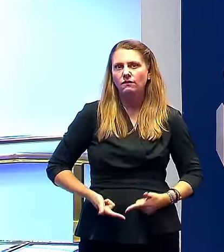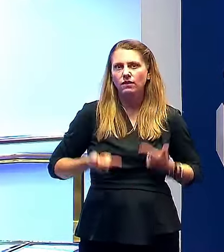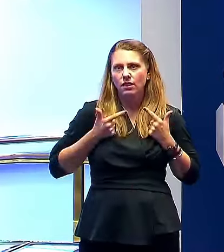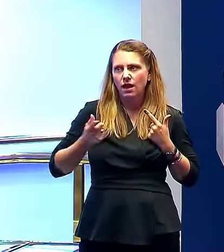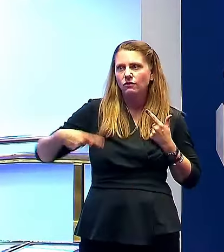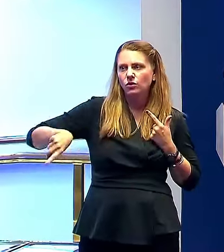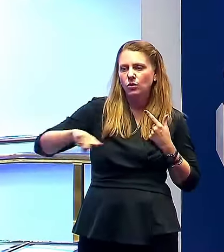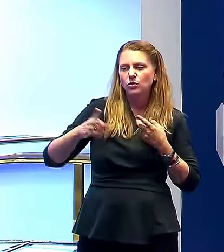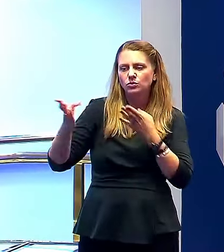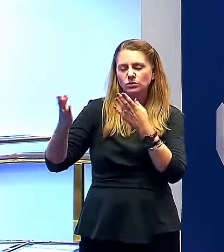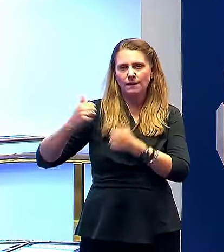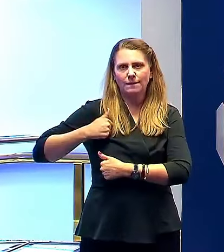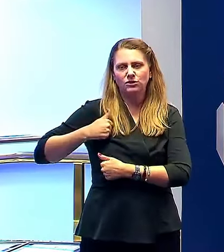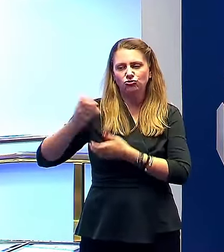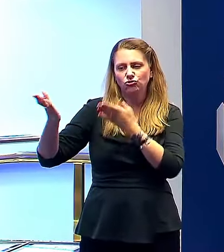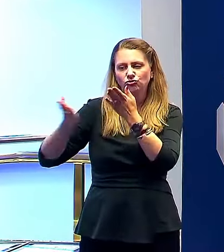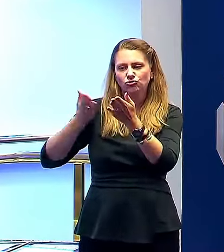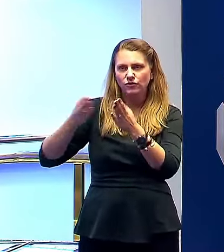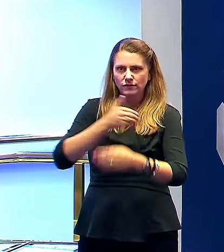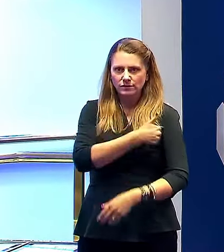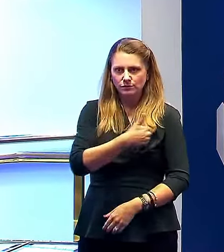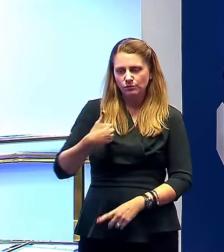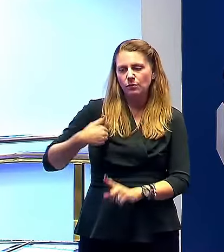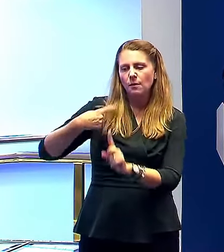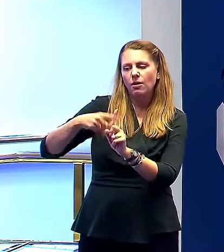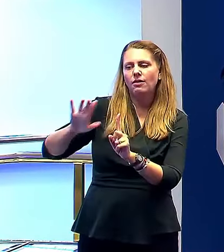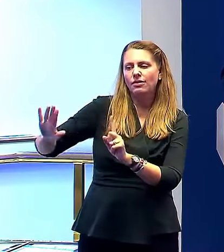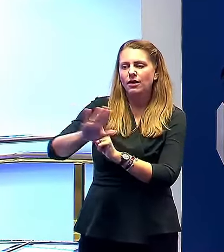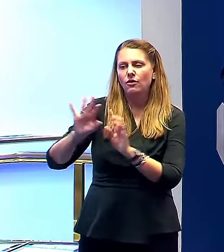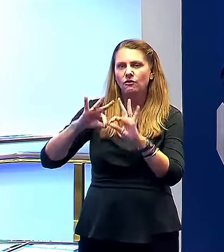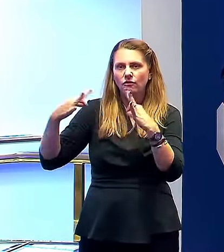service members and their families serving around the world.